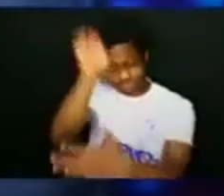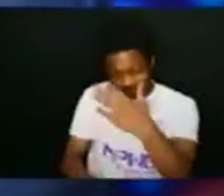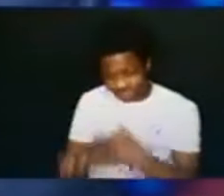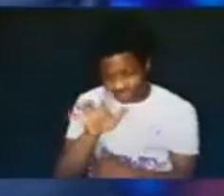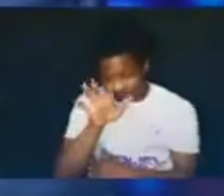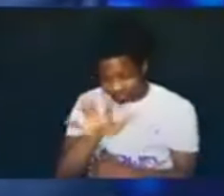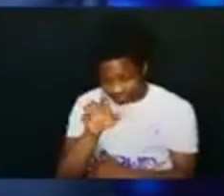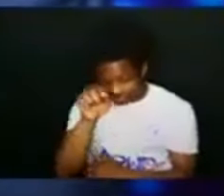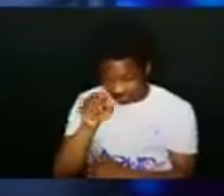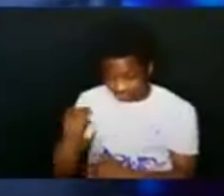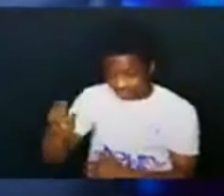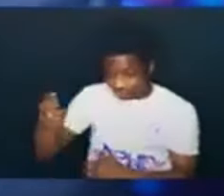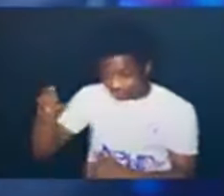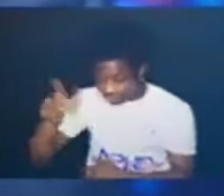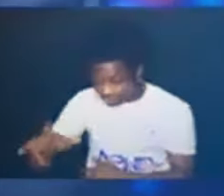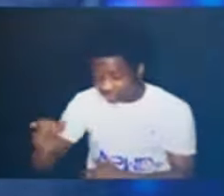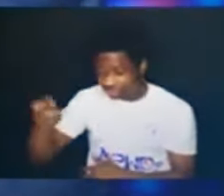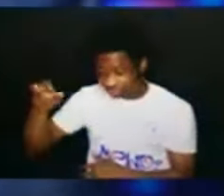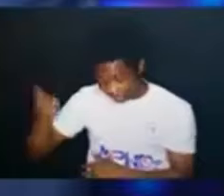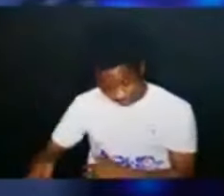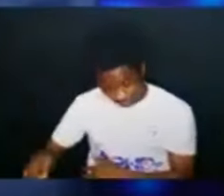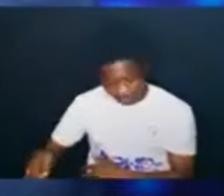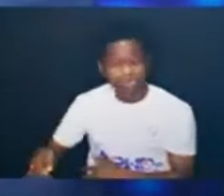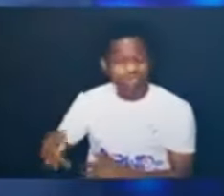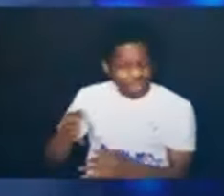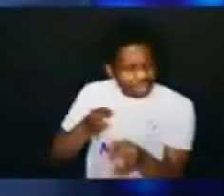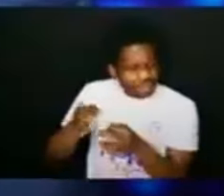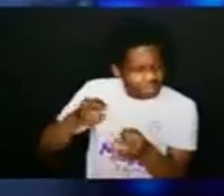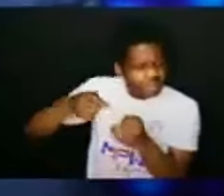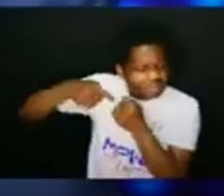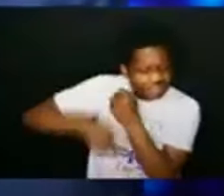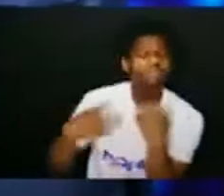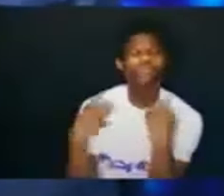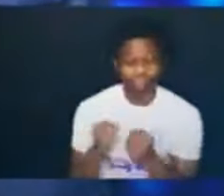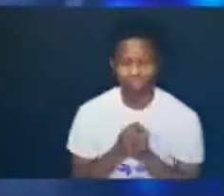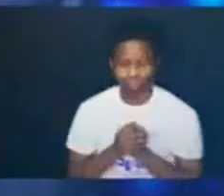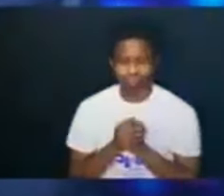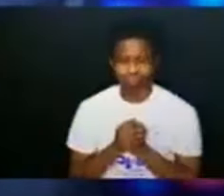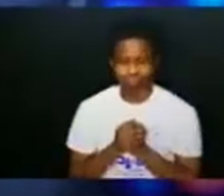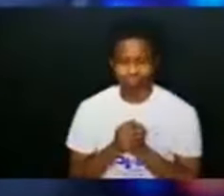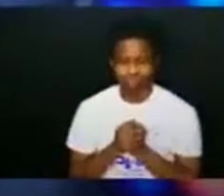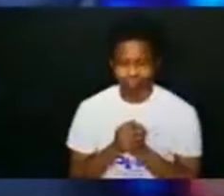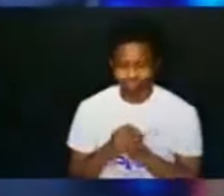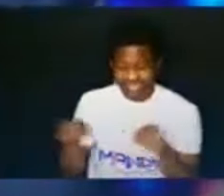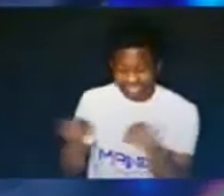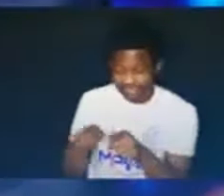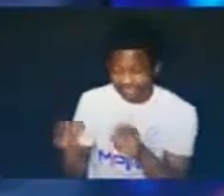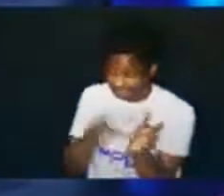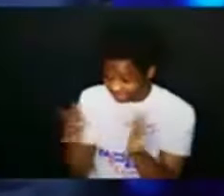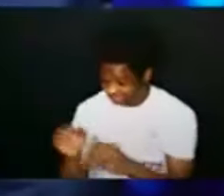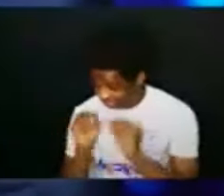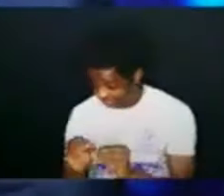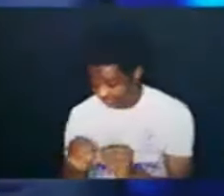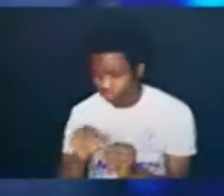5:23-24. As they were taught. Ochirim said